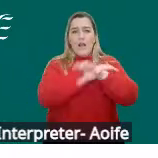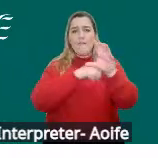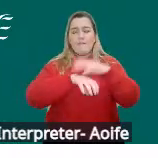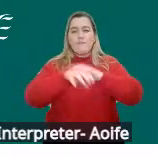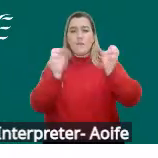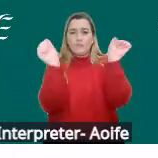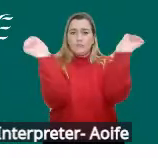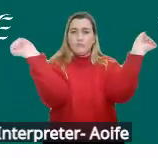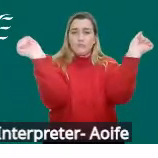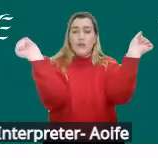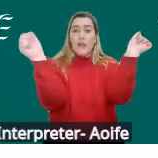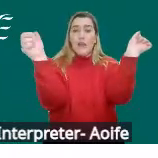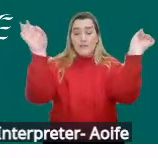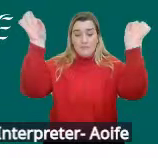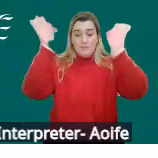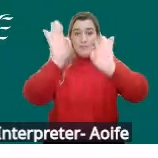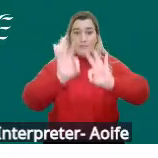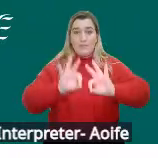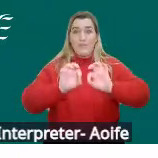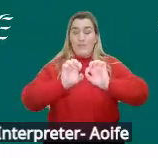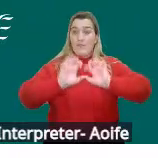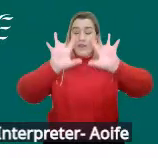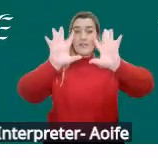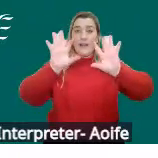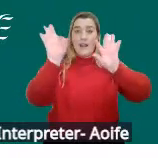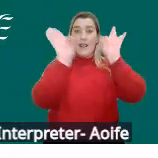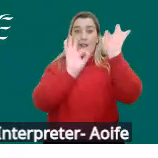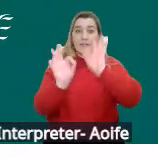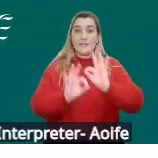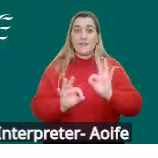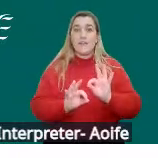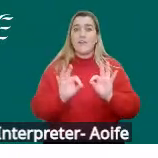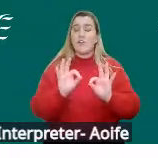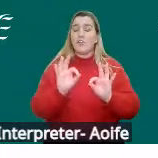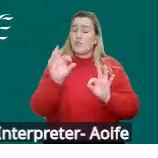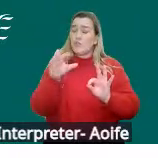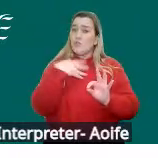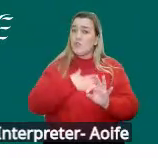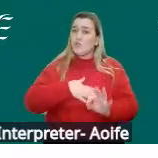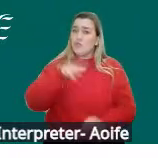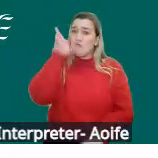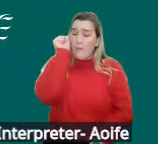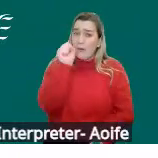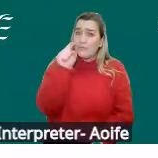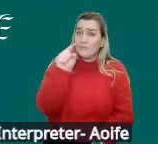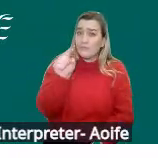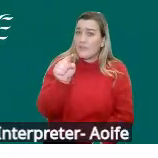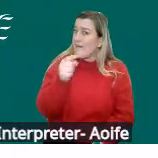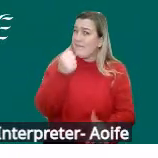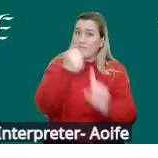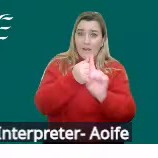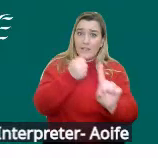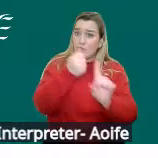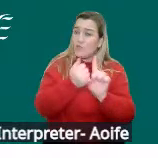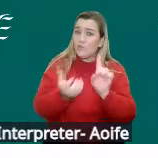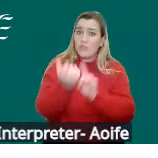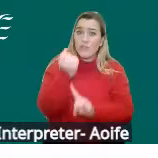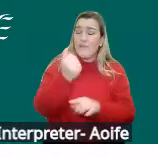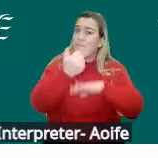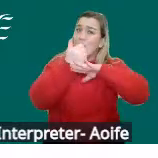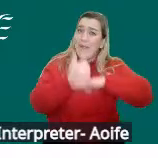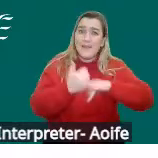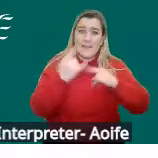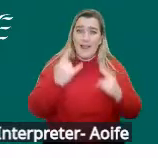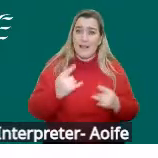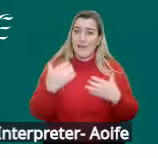in fluorescent lighting. And it's just a reminder that sometimes it is still a fight just to get basic health care if you're a woman and you need some